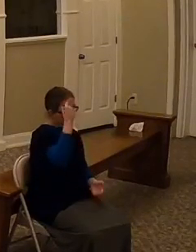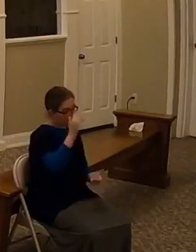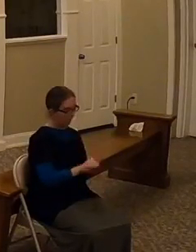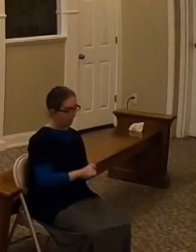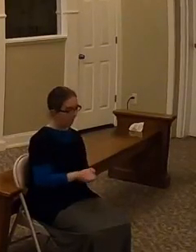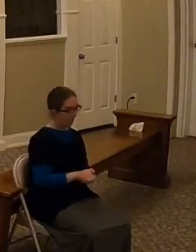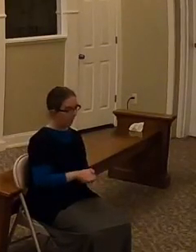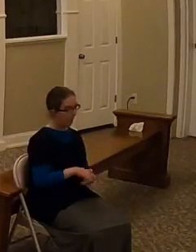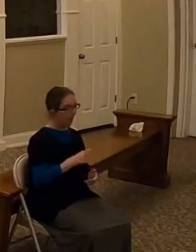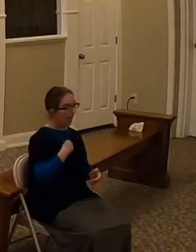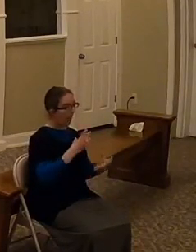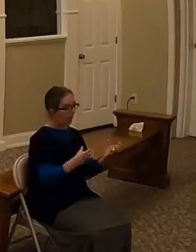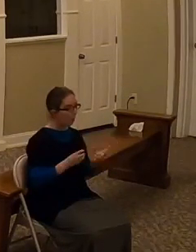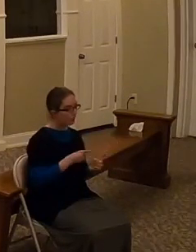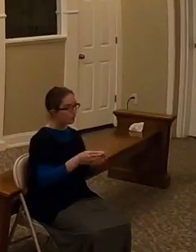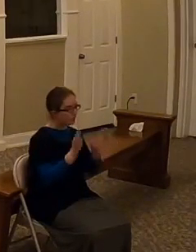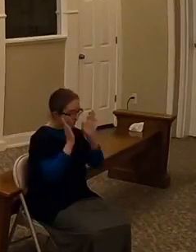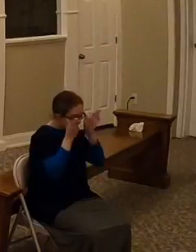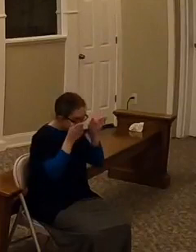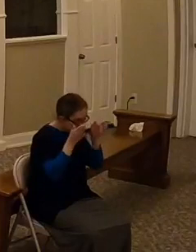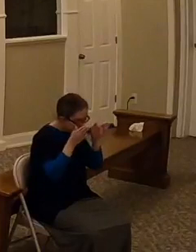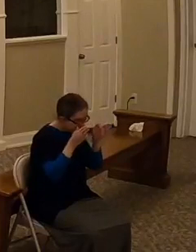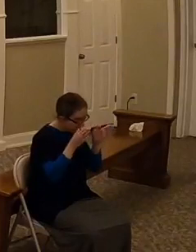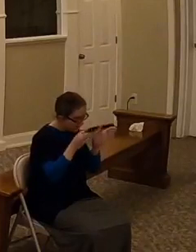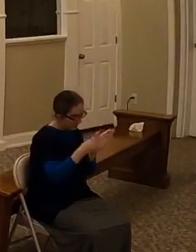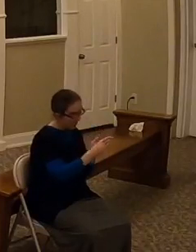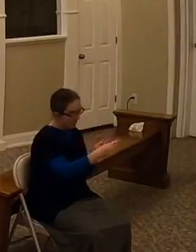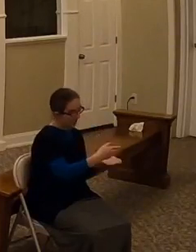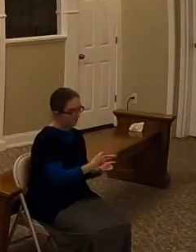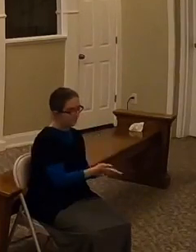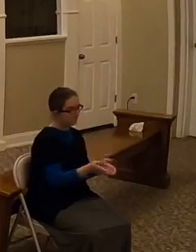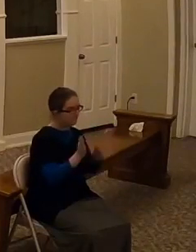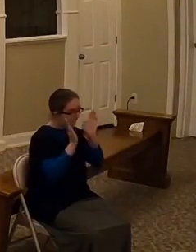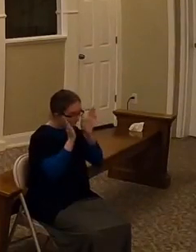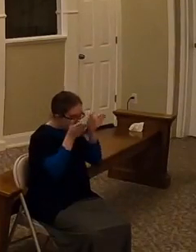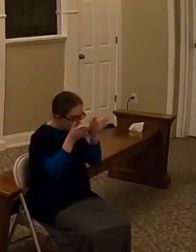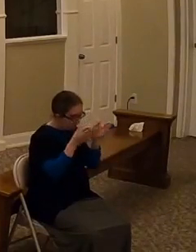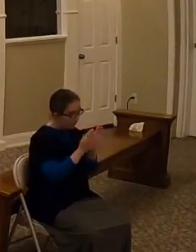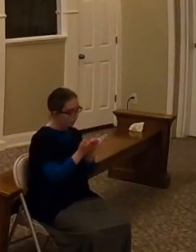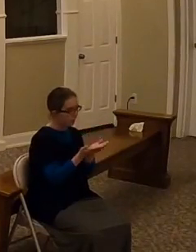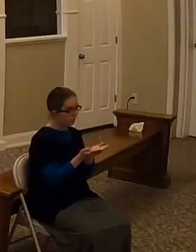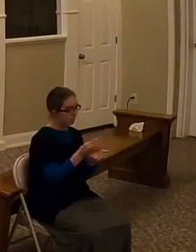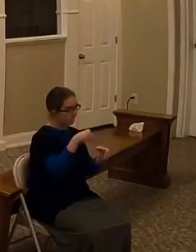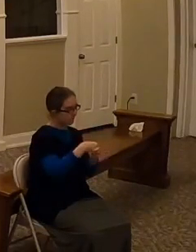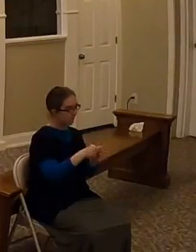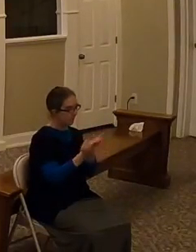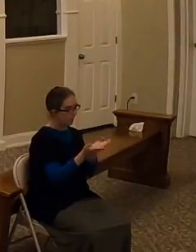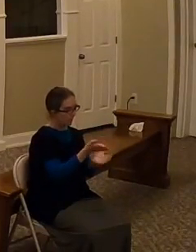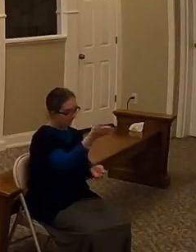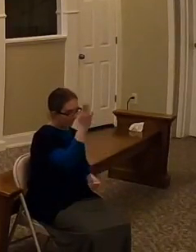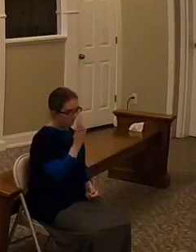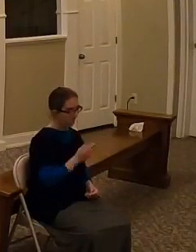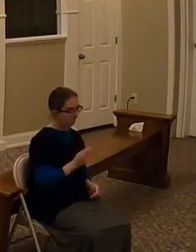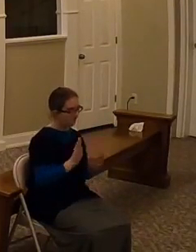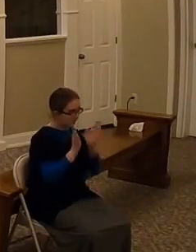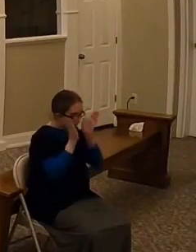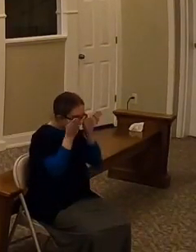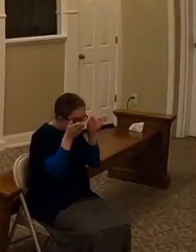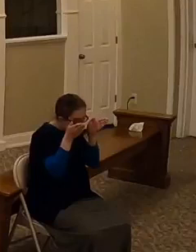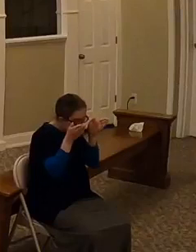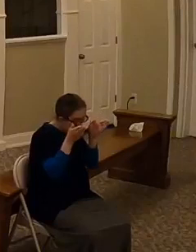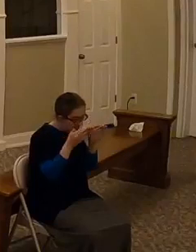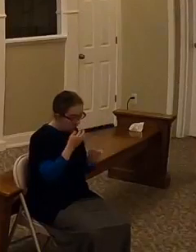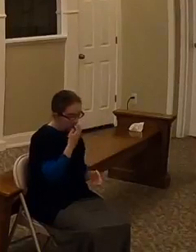He said, in other words, I want you to pay attention to those things. Pay attention to reading, getting the word of God, and pay